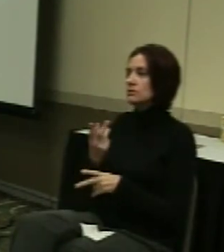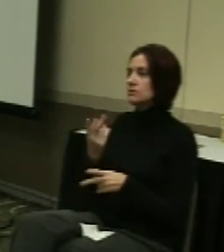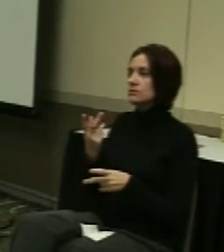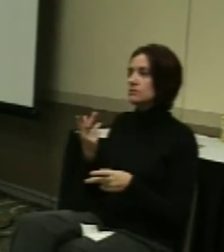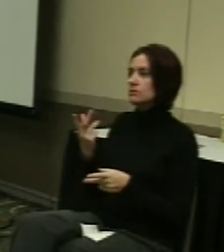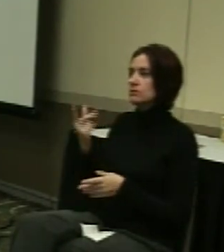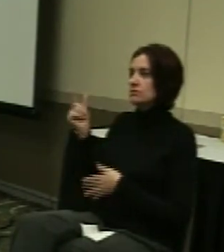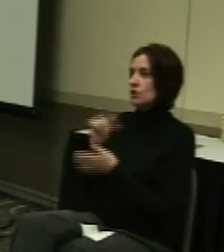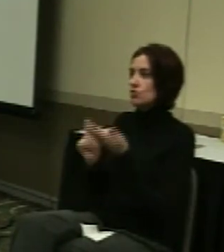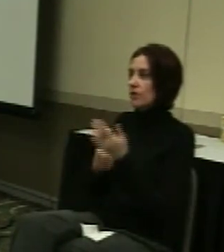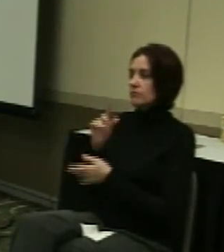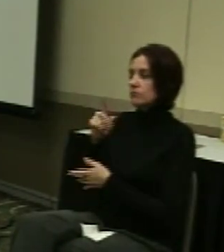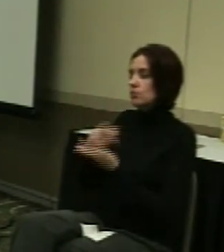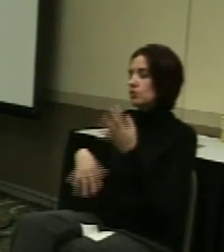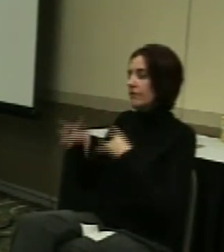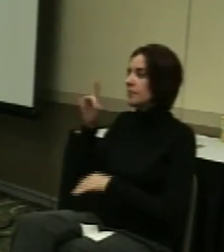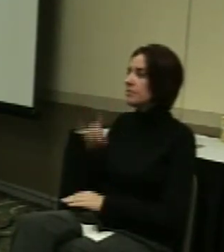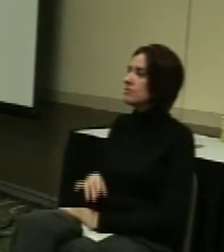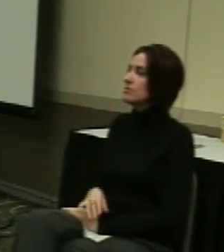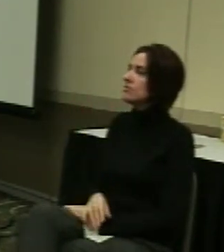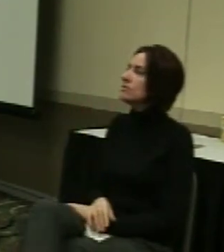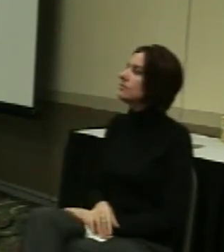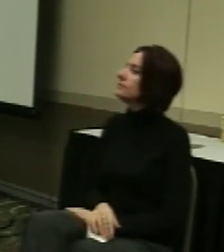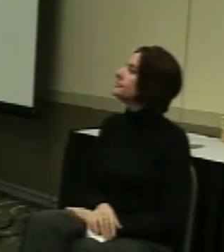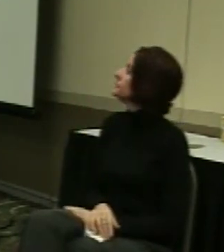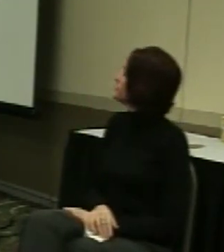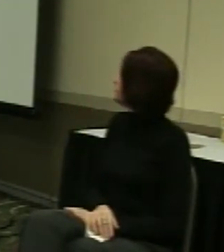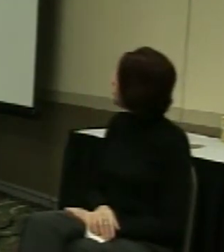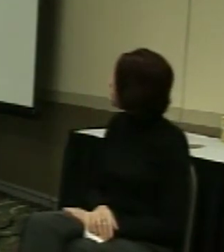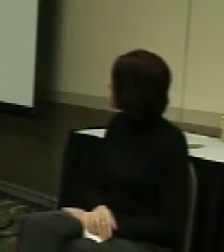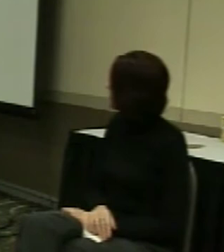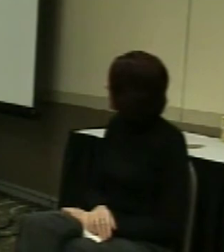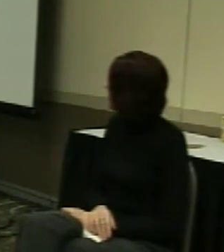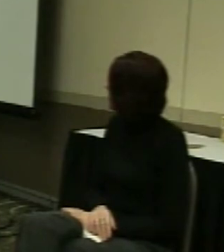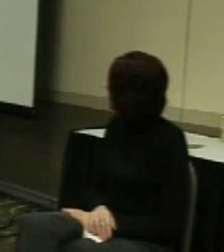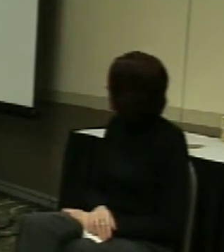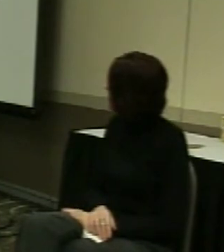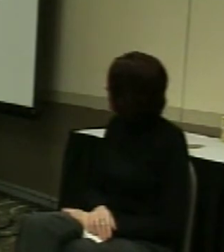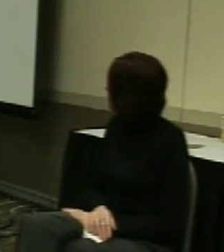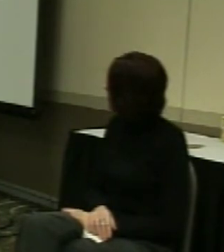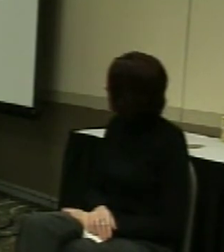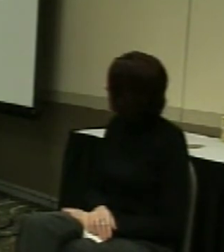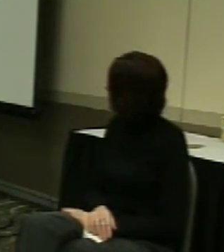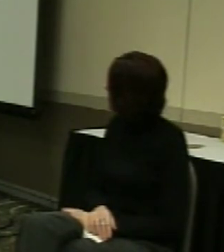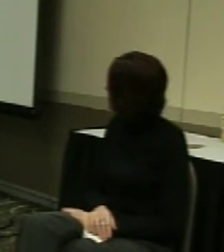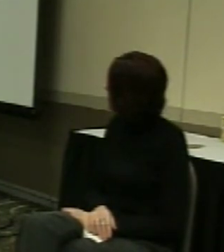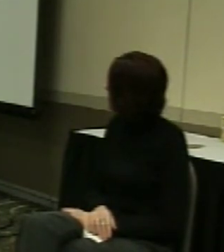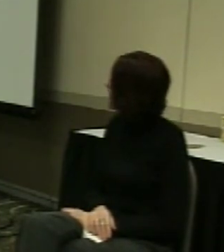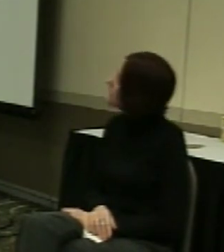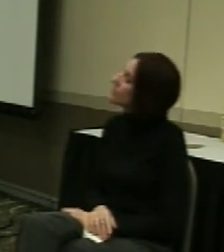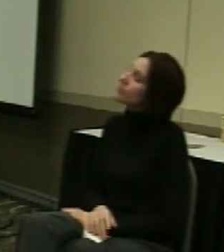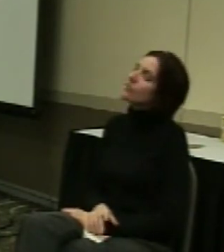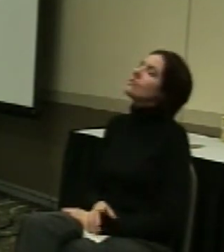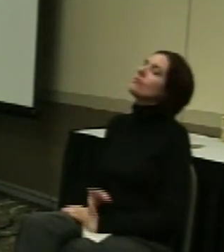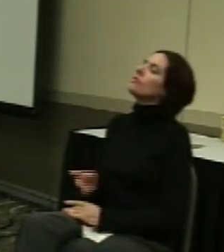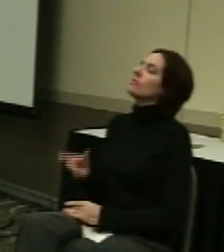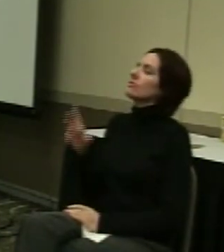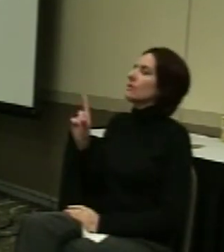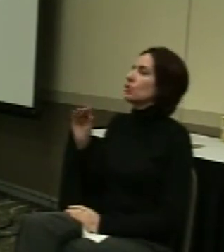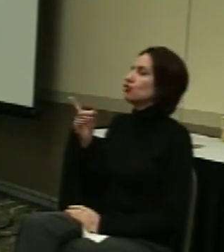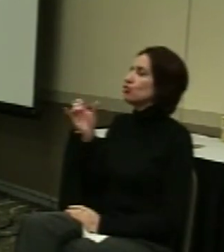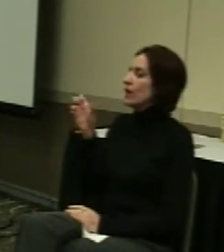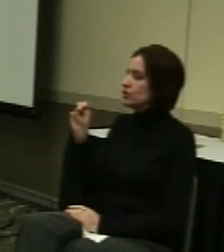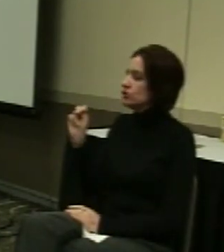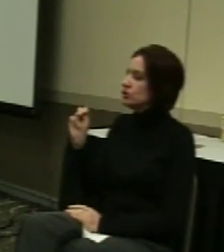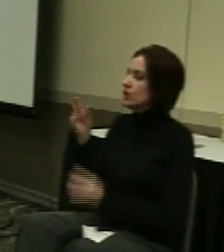graph what you're going to find. So then duration data is a very simple thing to understand, and that's simply how long a